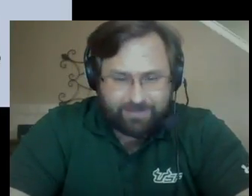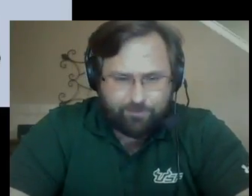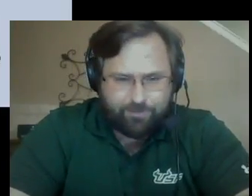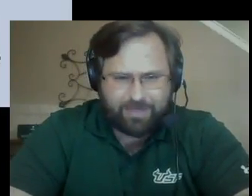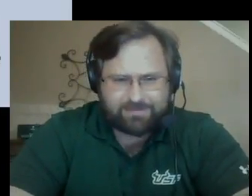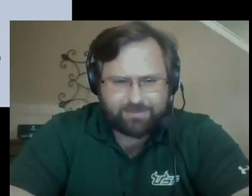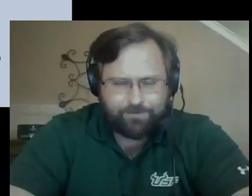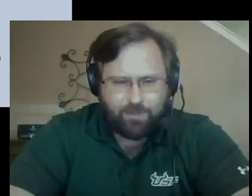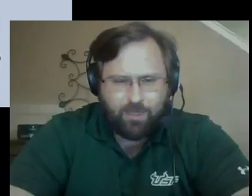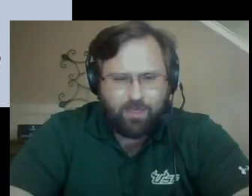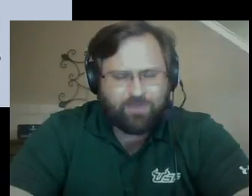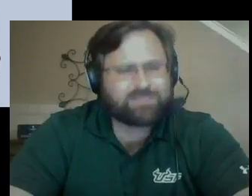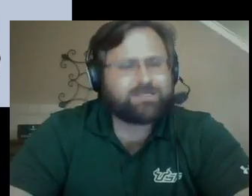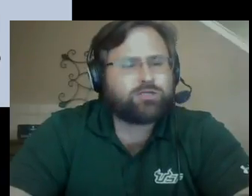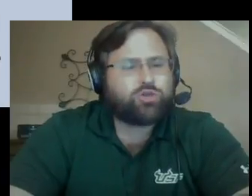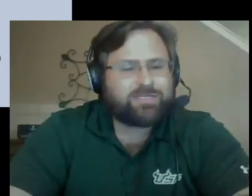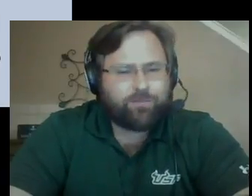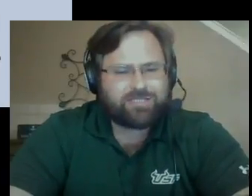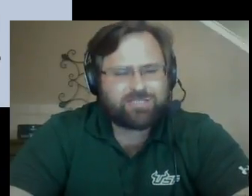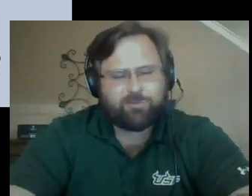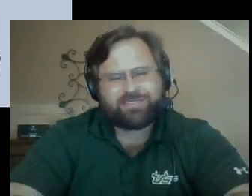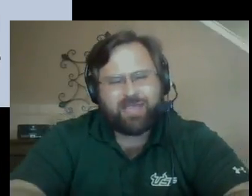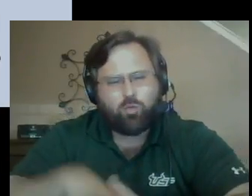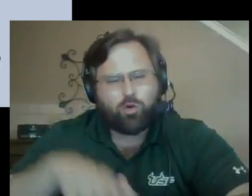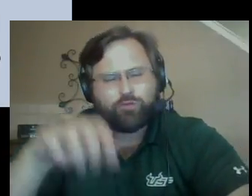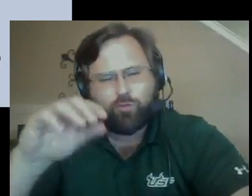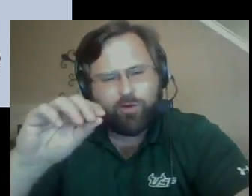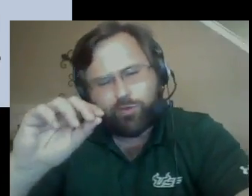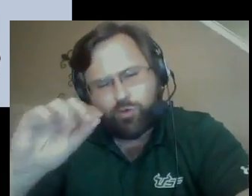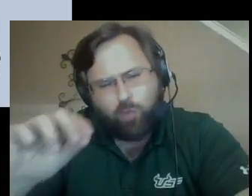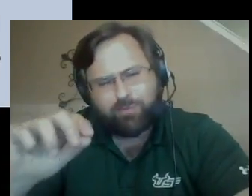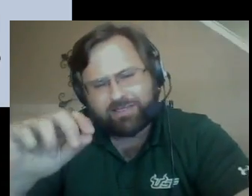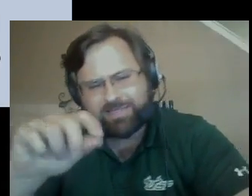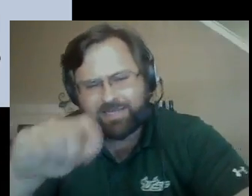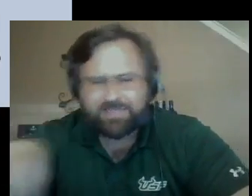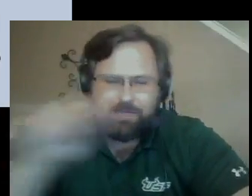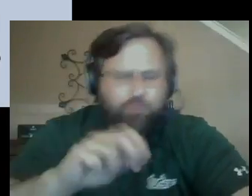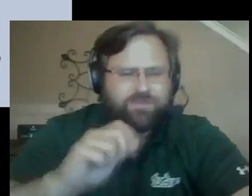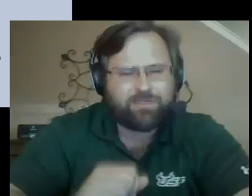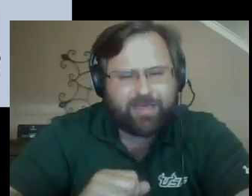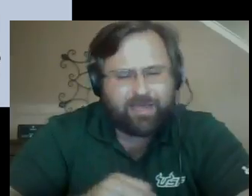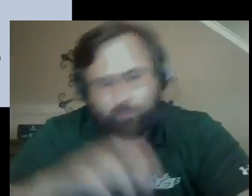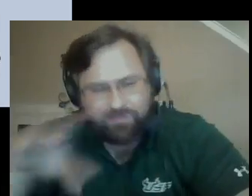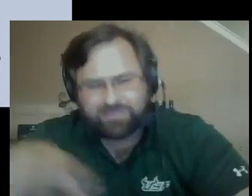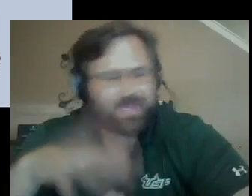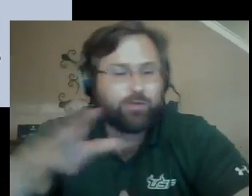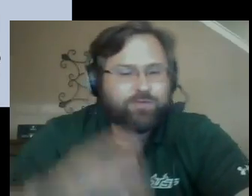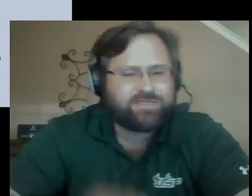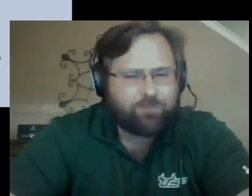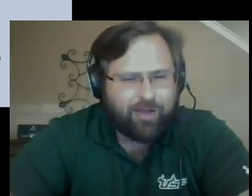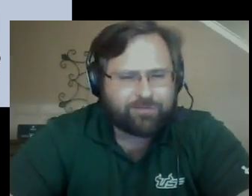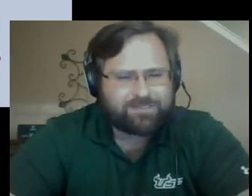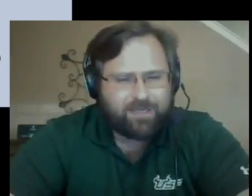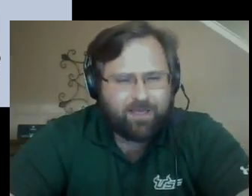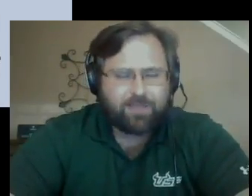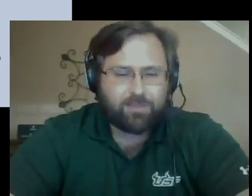be in a different place. This is called a transformation, when we take a word from where it would normally be in the sentence and move it to the beginning or move it to the end or move it